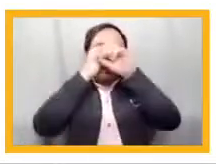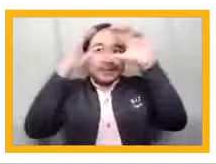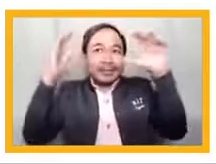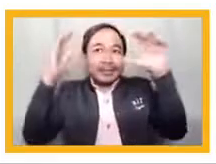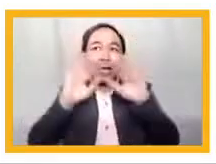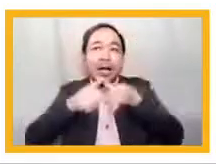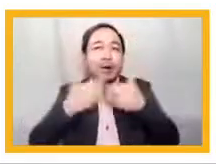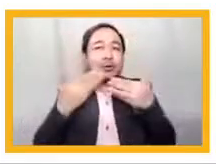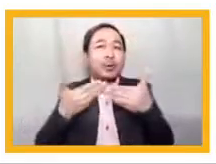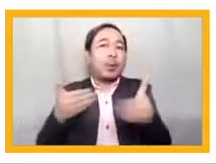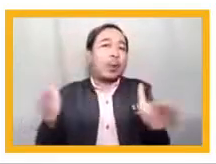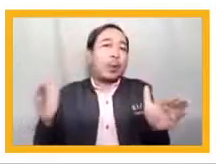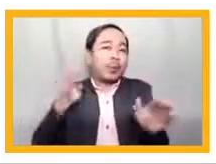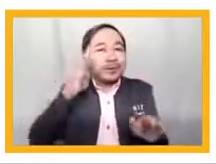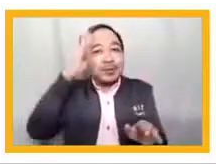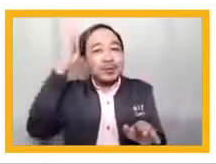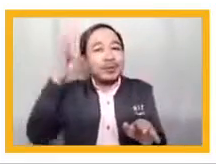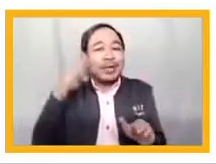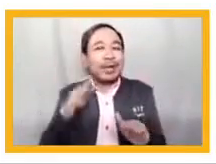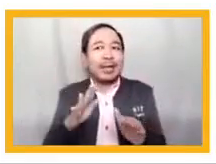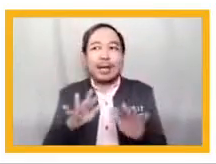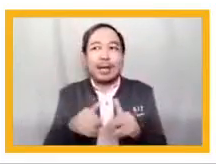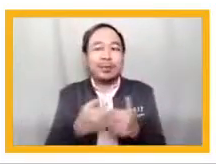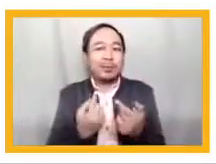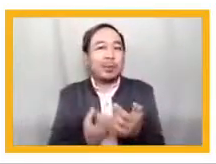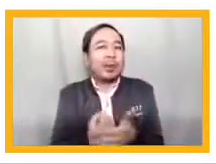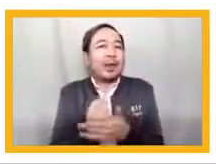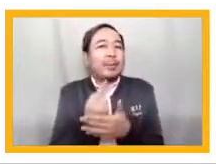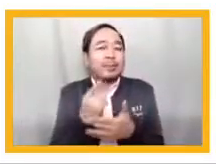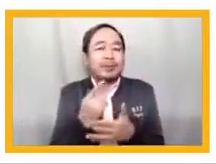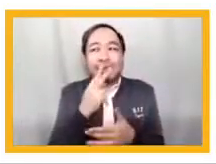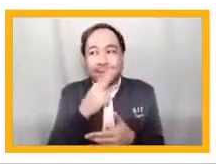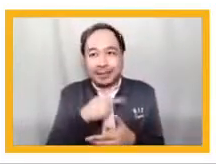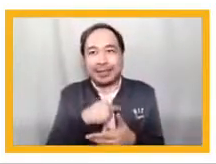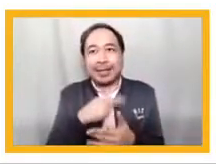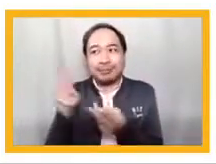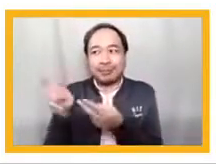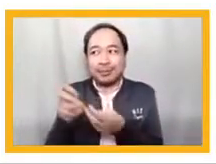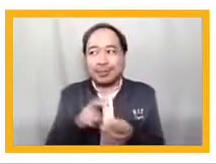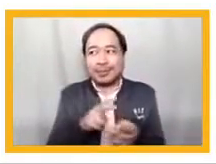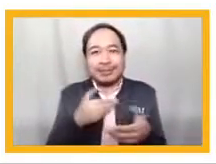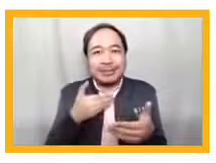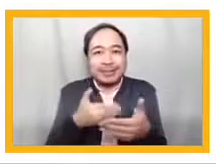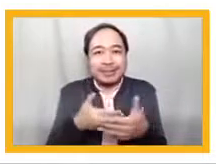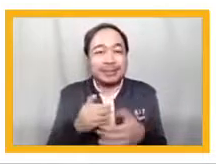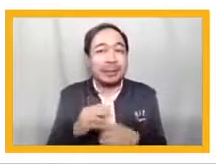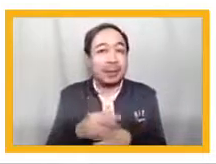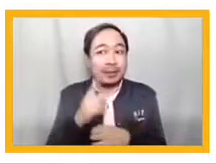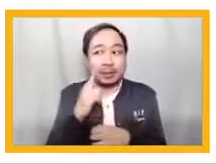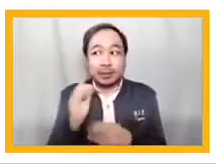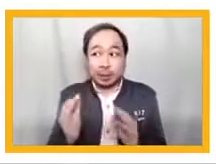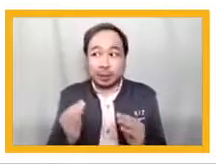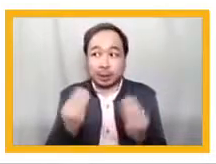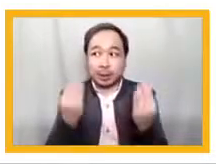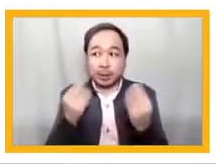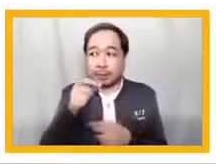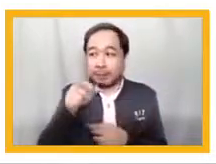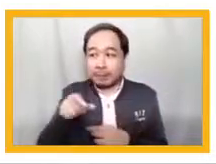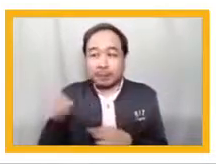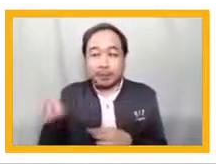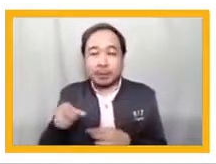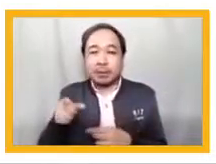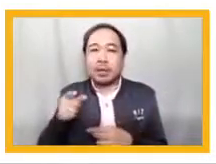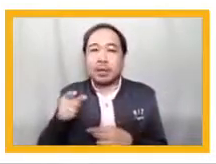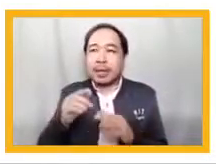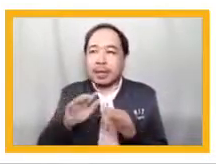happen really in Vietnam soon. So we have the young generation to improve and to